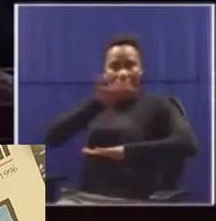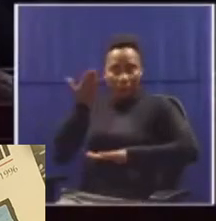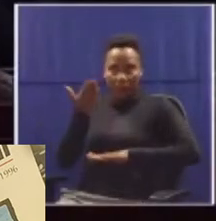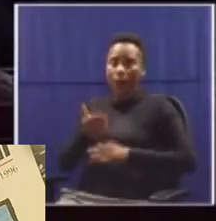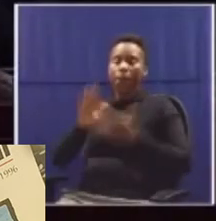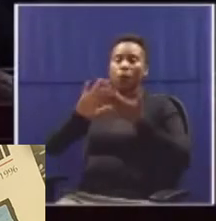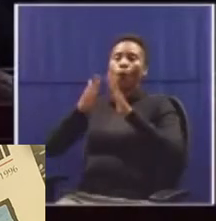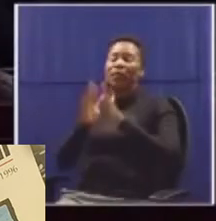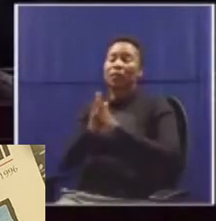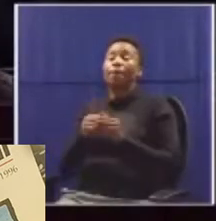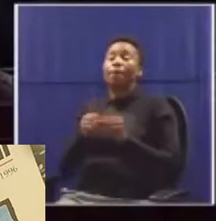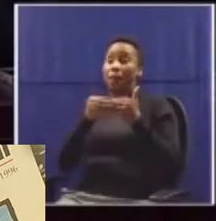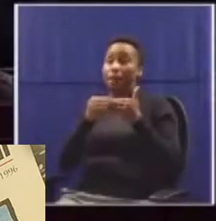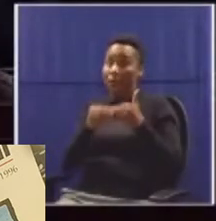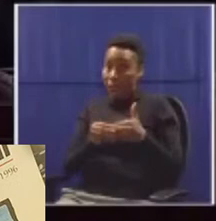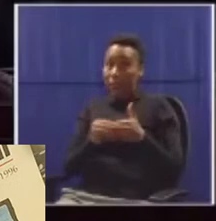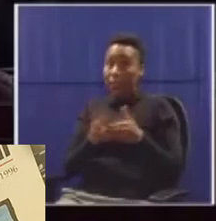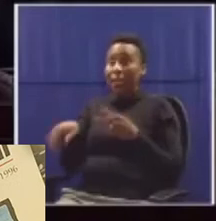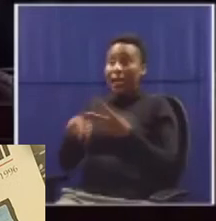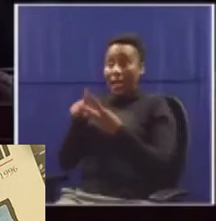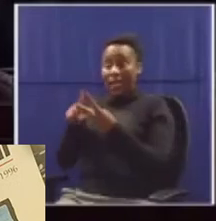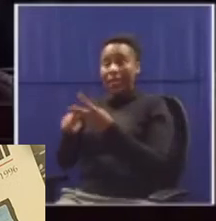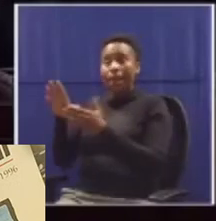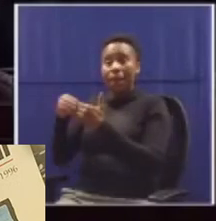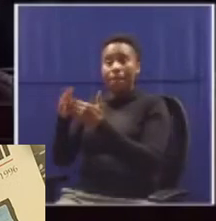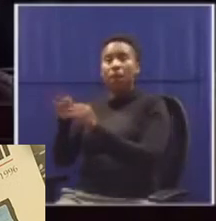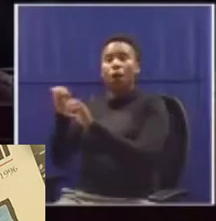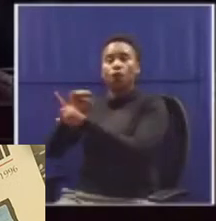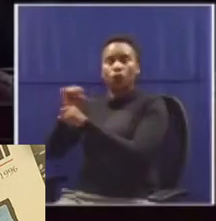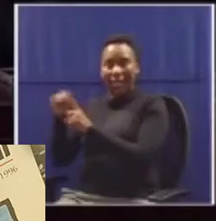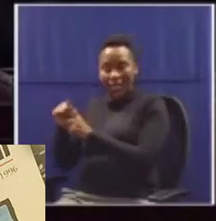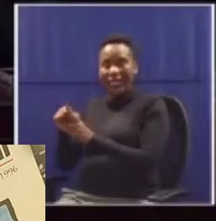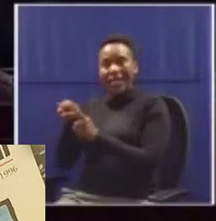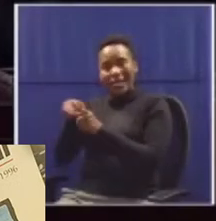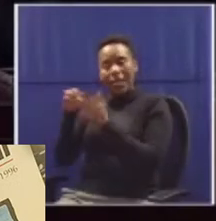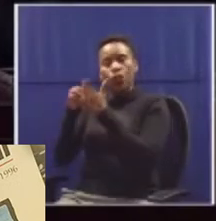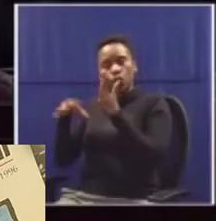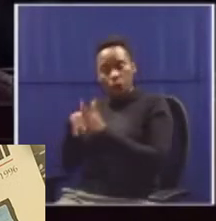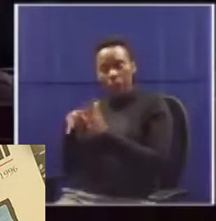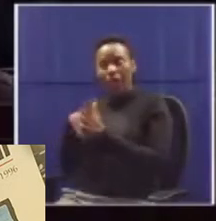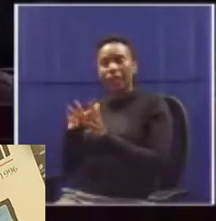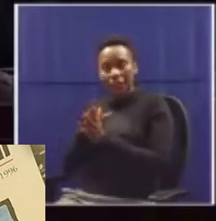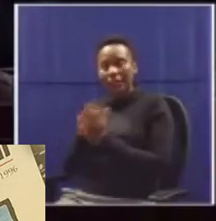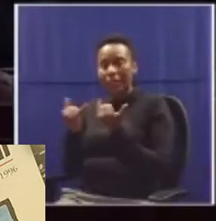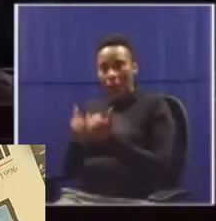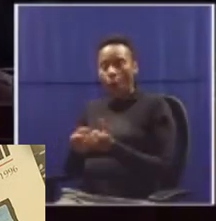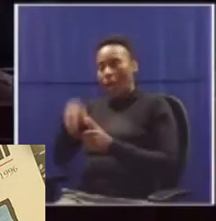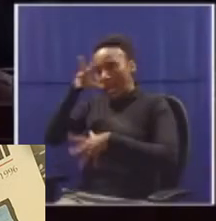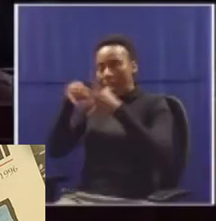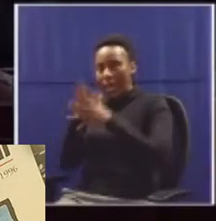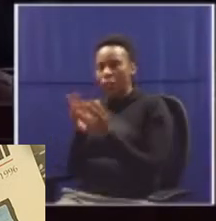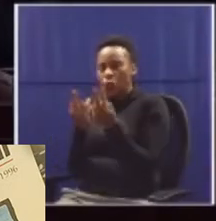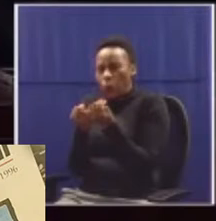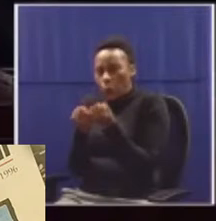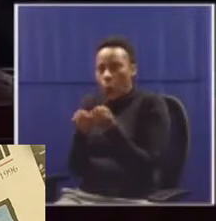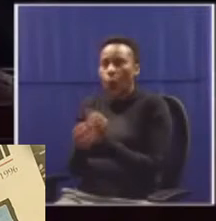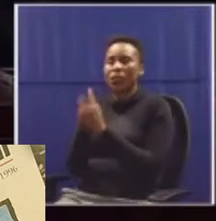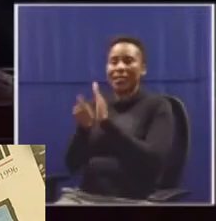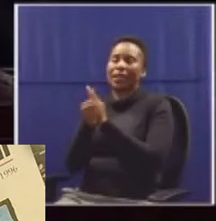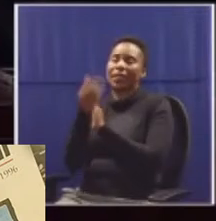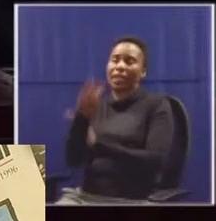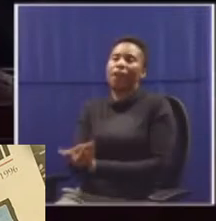inculcates those students with the importance of value of using their newly found legal Knowledge and Skills to give back to the